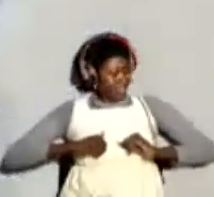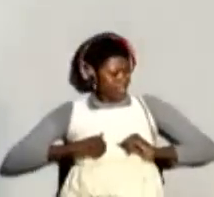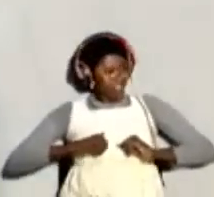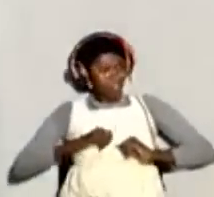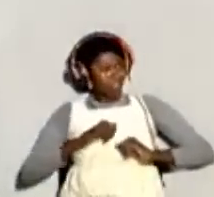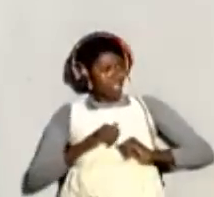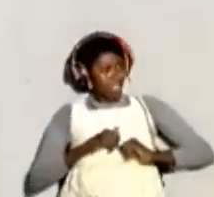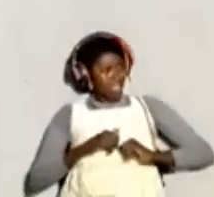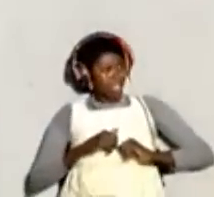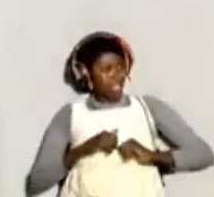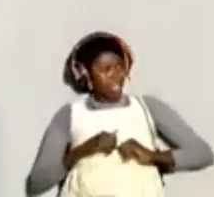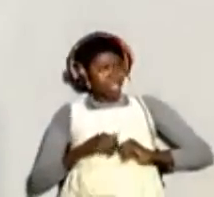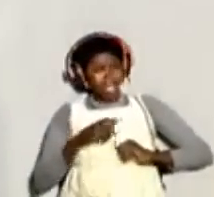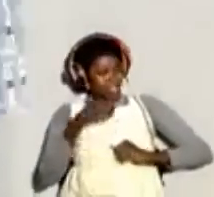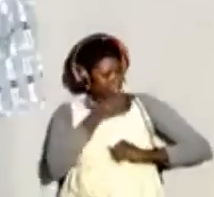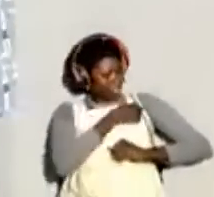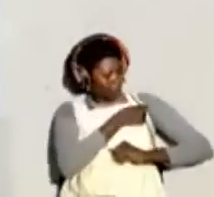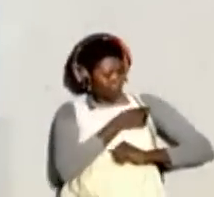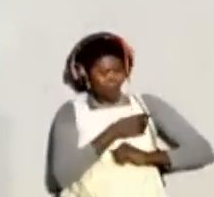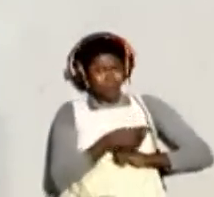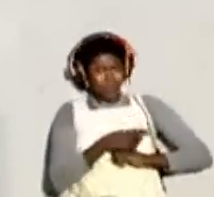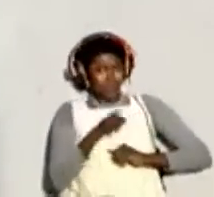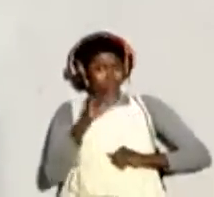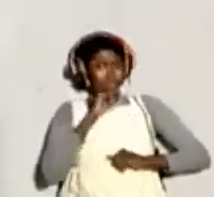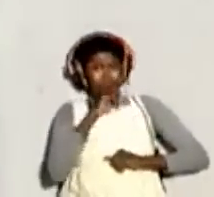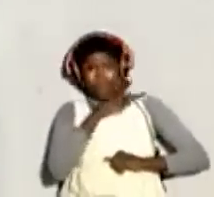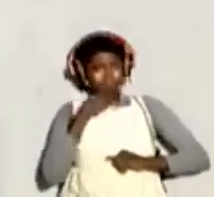You are not yet a man of God. You are wearing this kind."